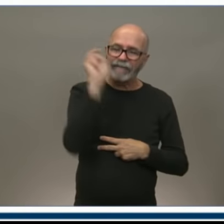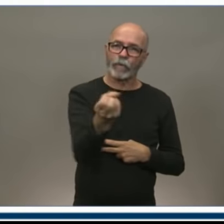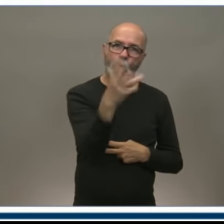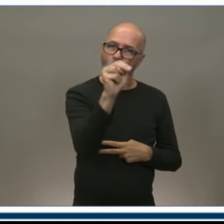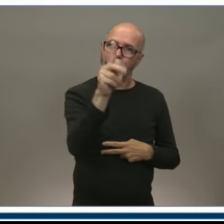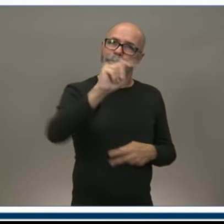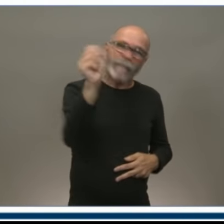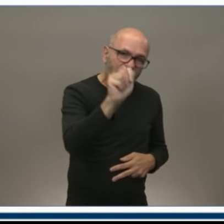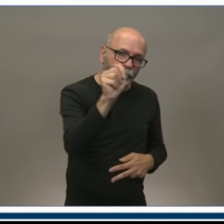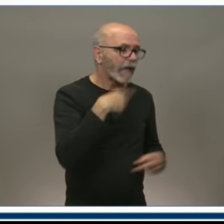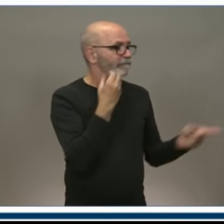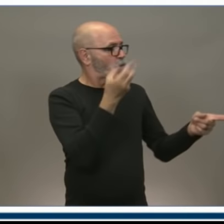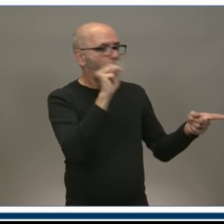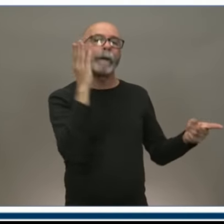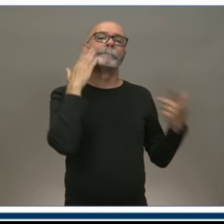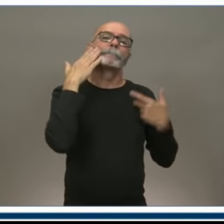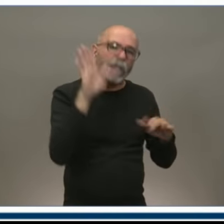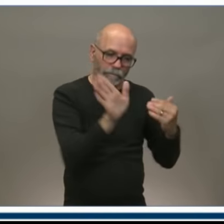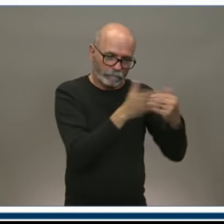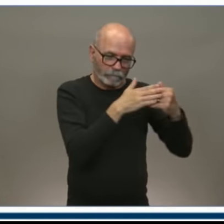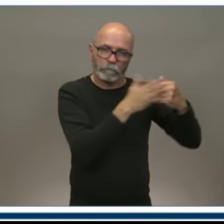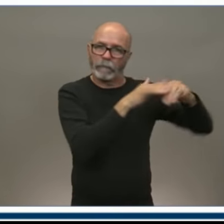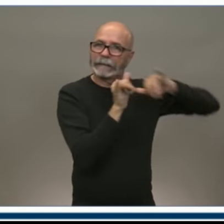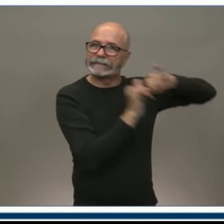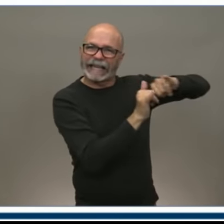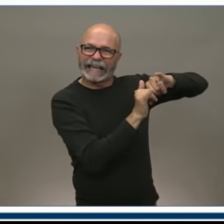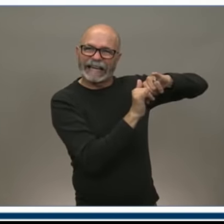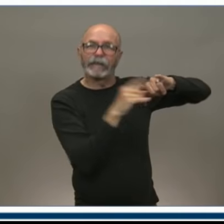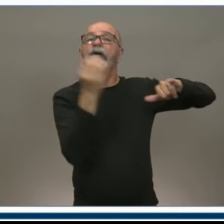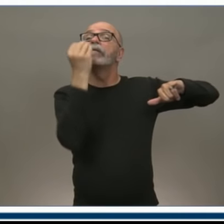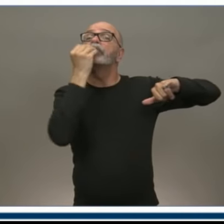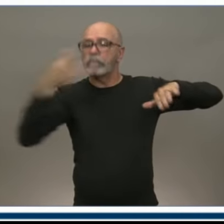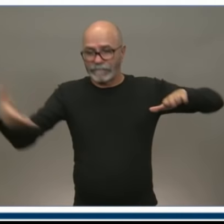they're being supported with food being delivered to them.